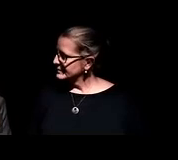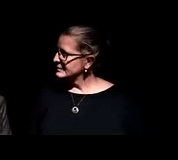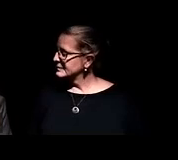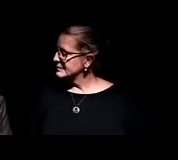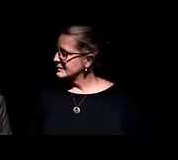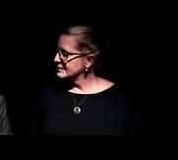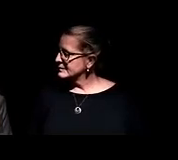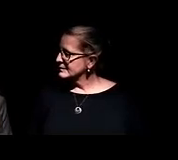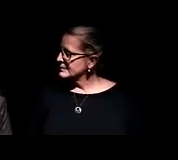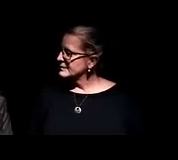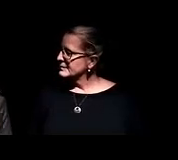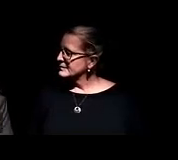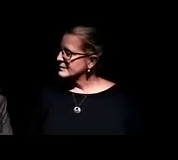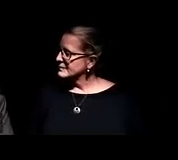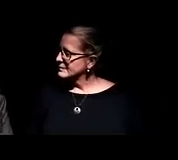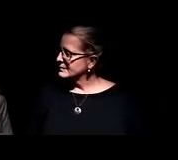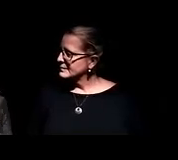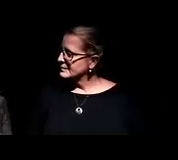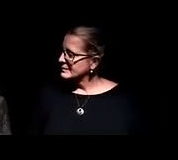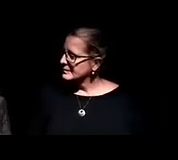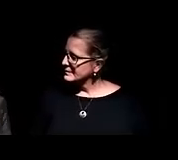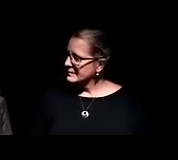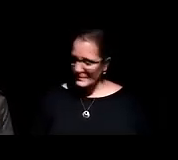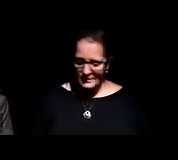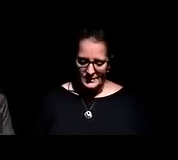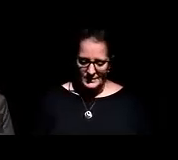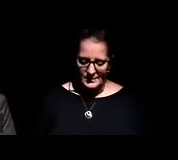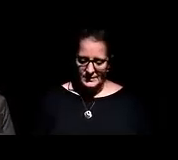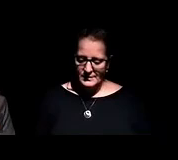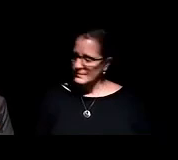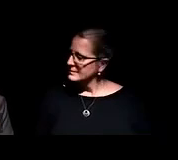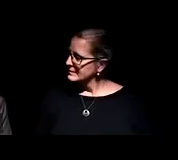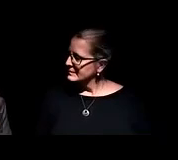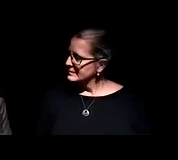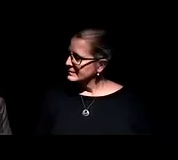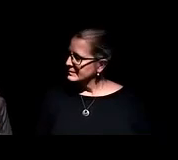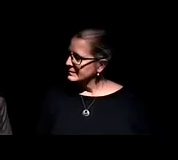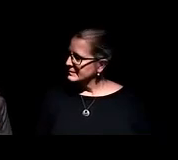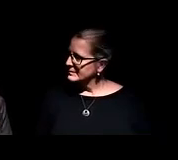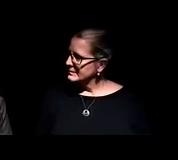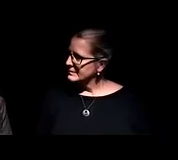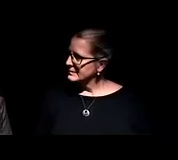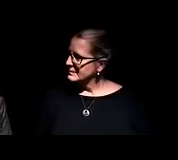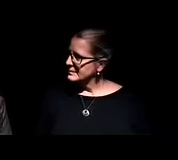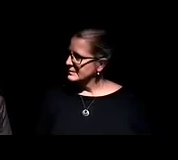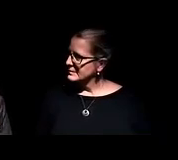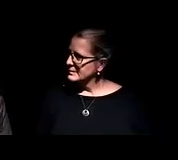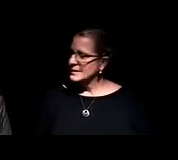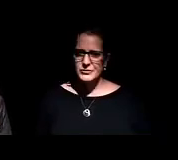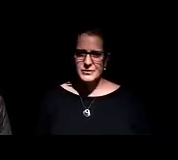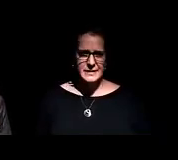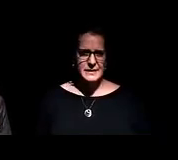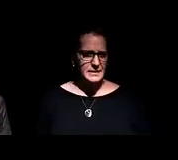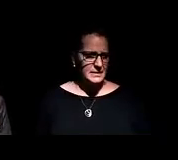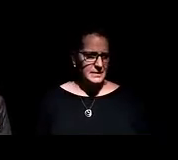reduced. So that's what they are tracking right now. As far as emissions reduction, I'm not sure if they're tracking that.